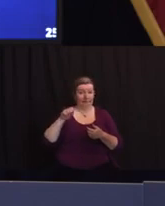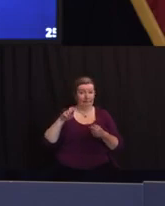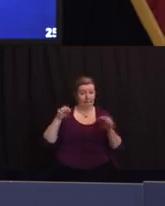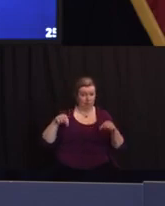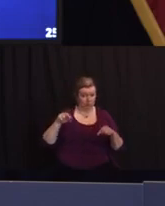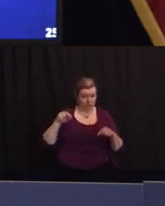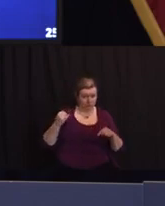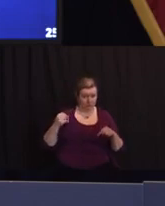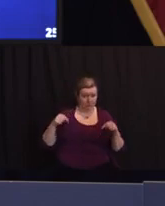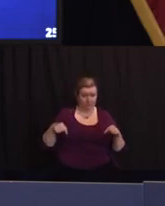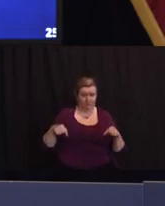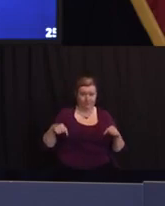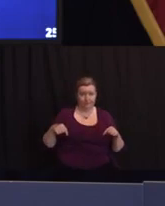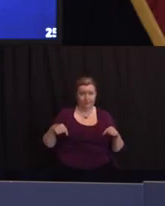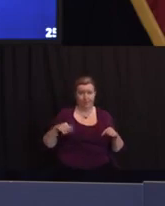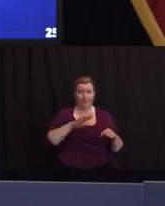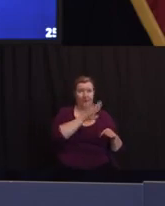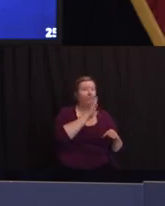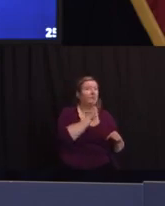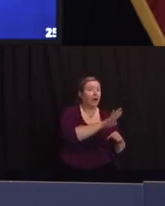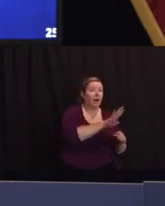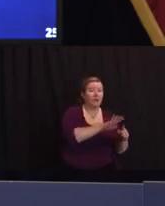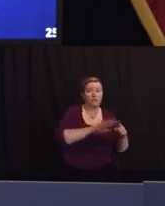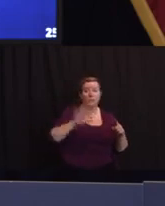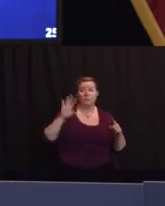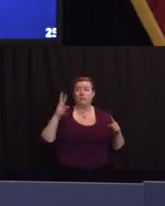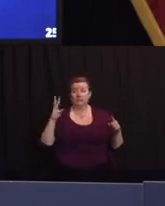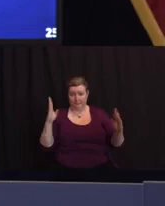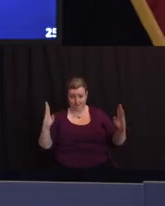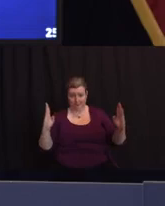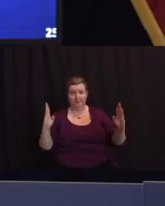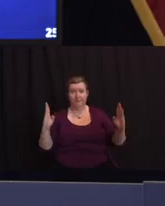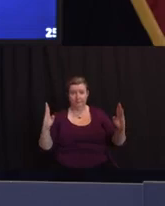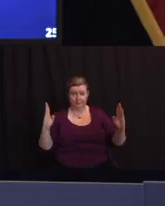to 17-year-olds, which represents